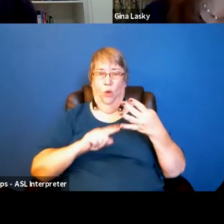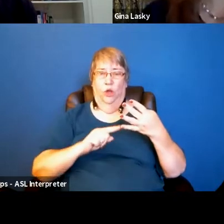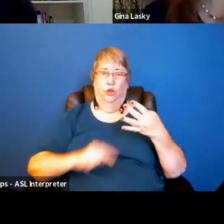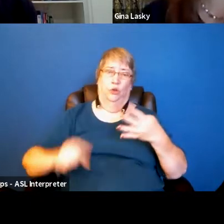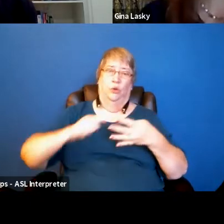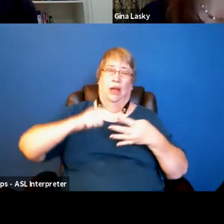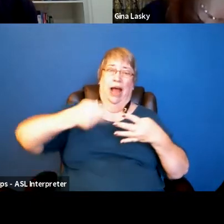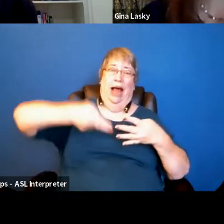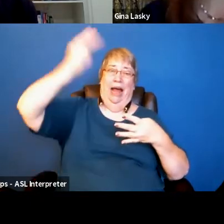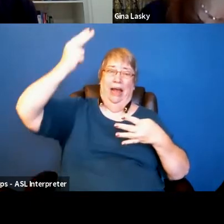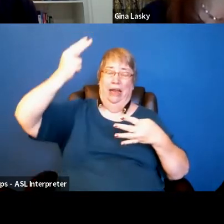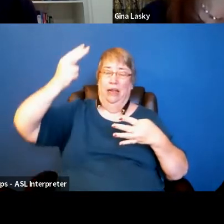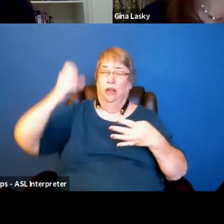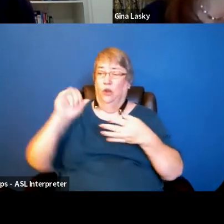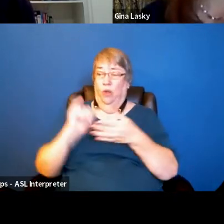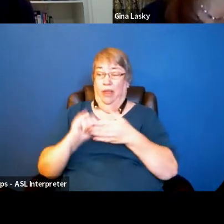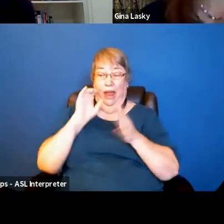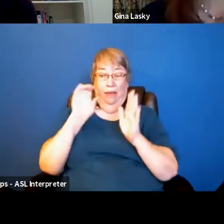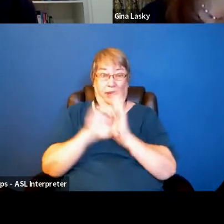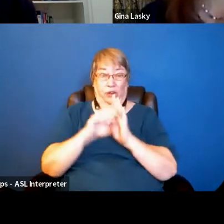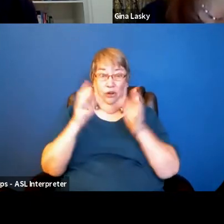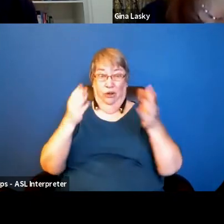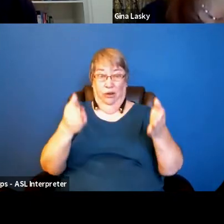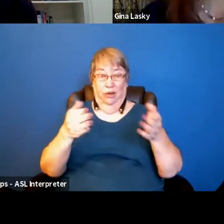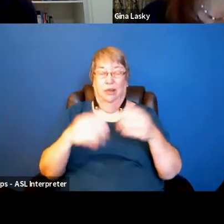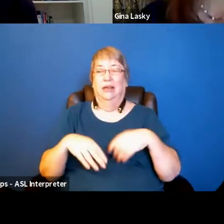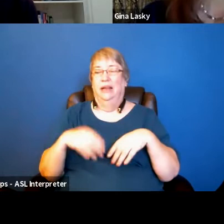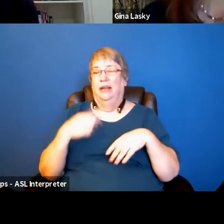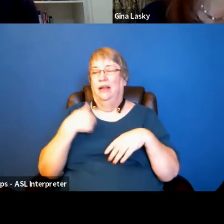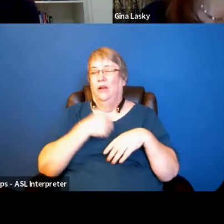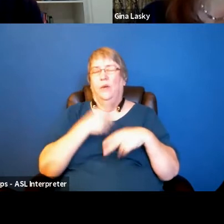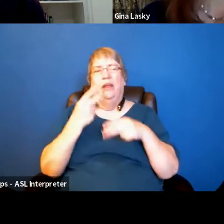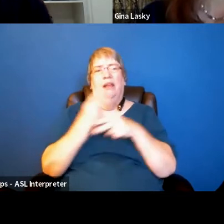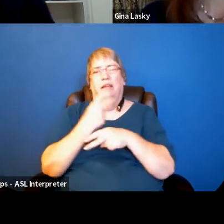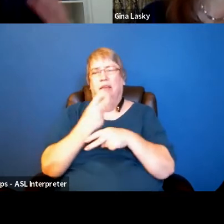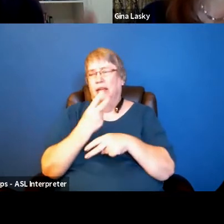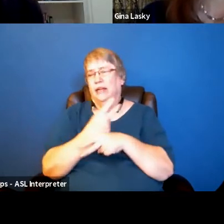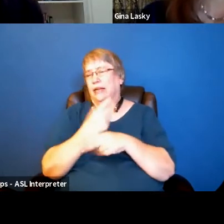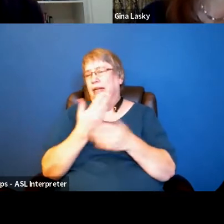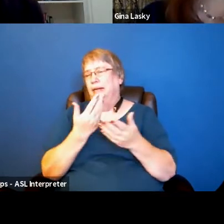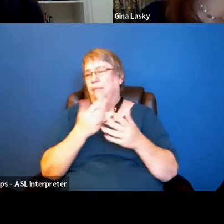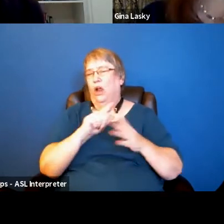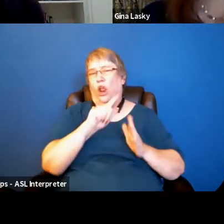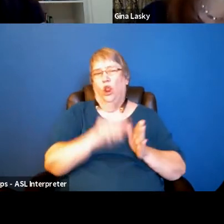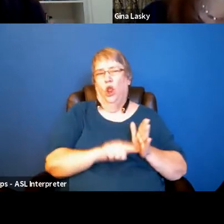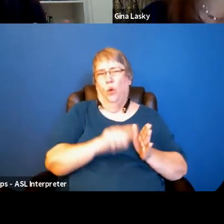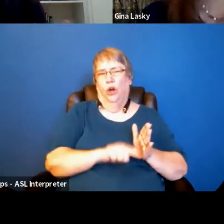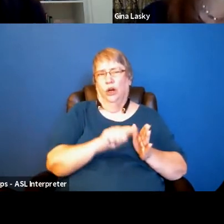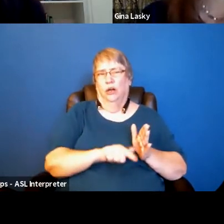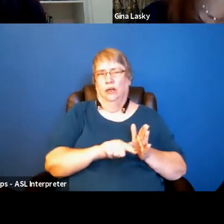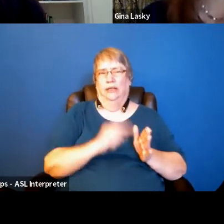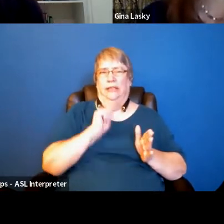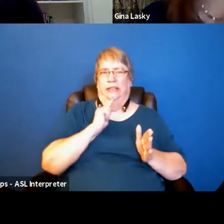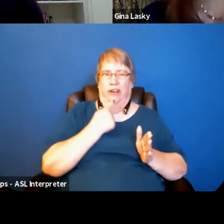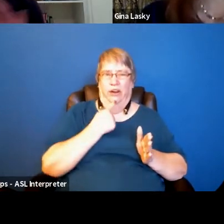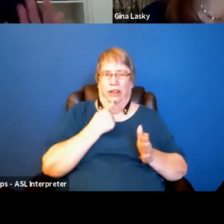in this sort of stepwise figure, the indicators were selected to examine sort of the lower acuity unmet need, which